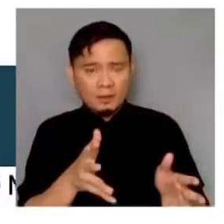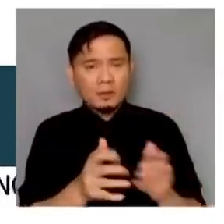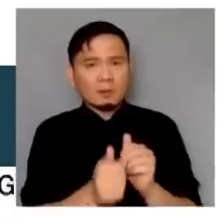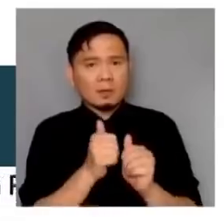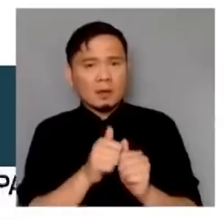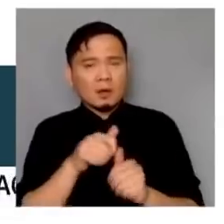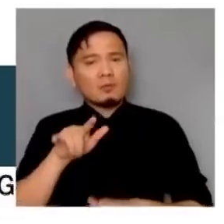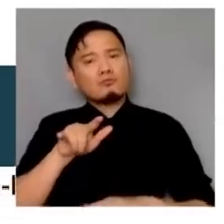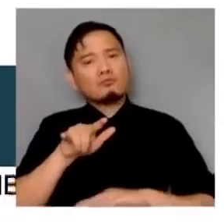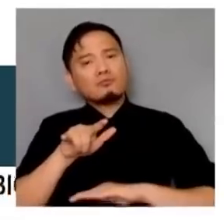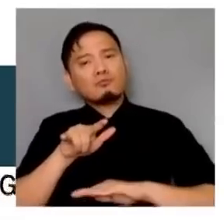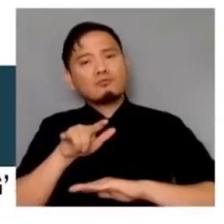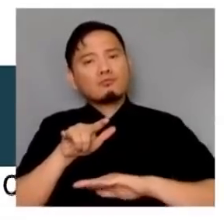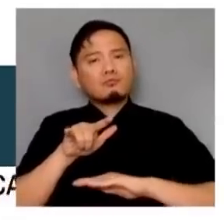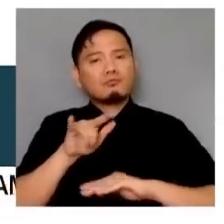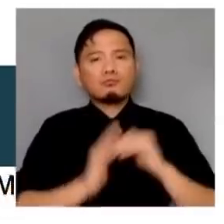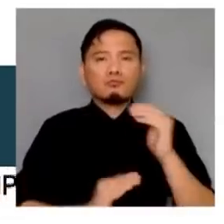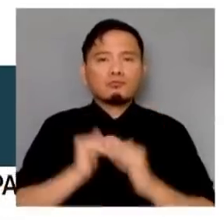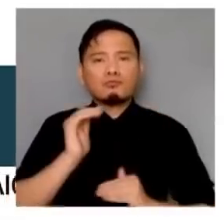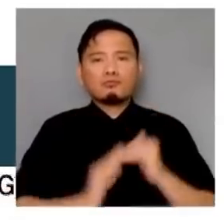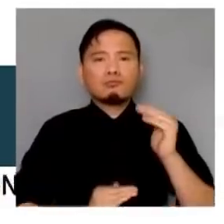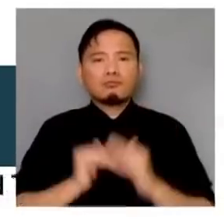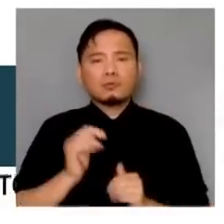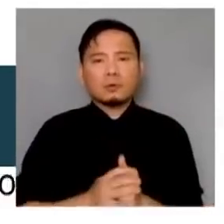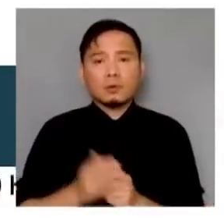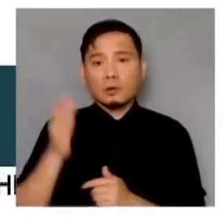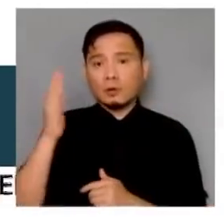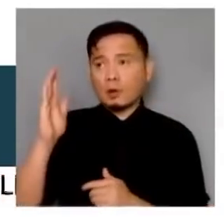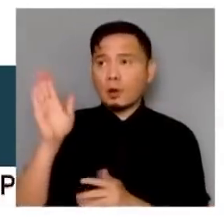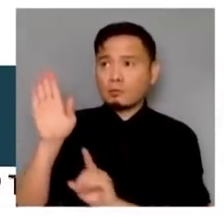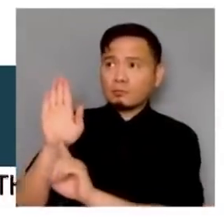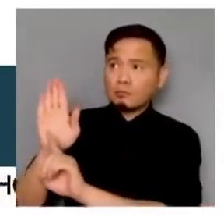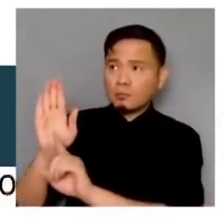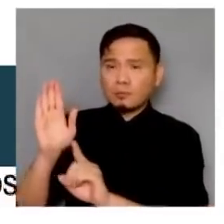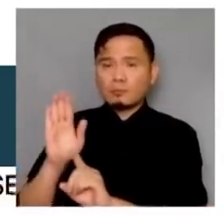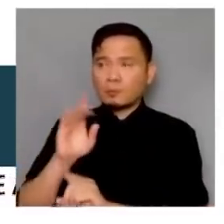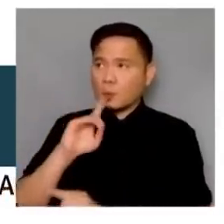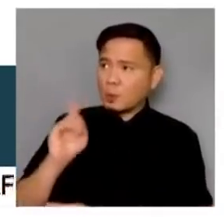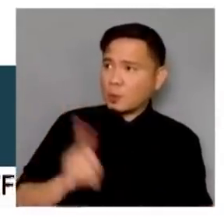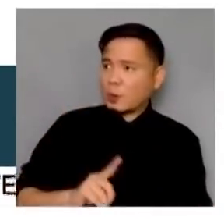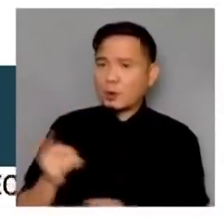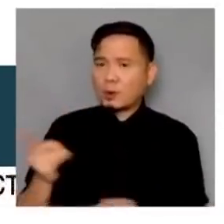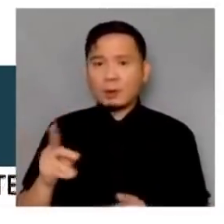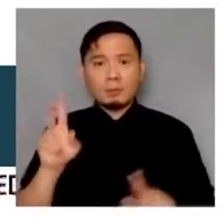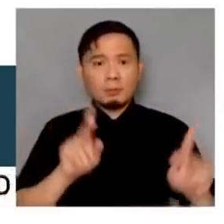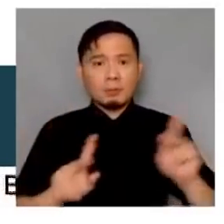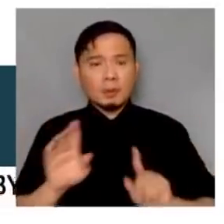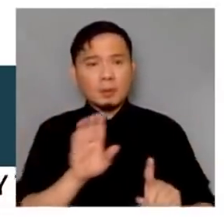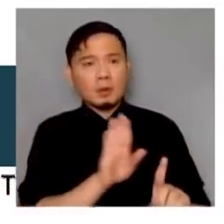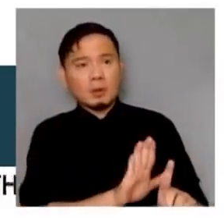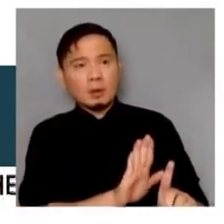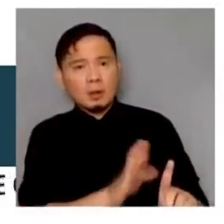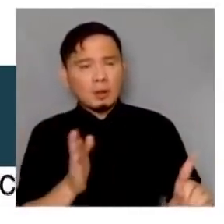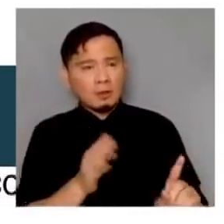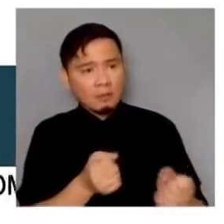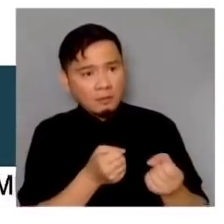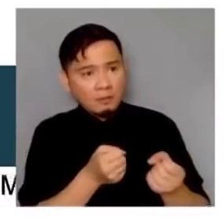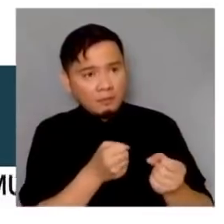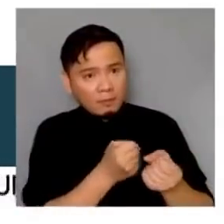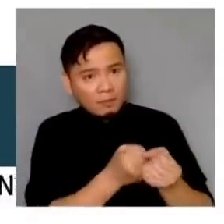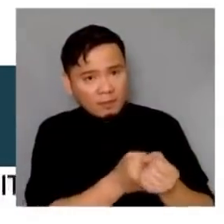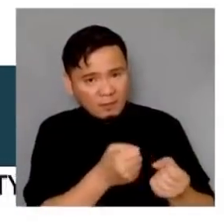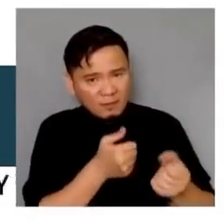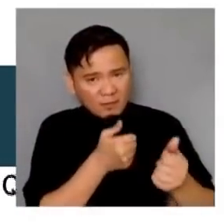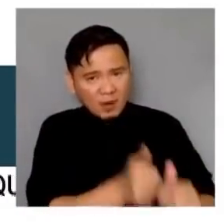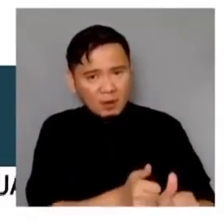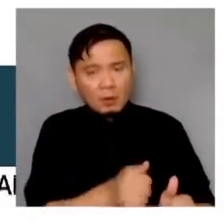And God willing, with God's help and the people's help, that peak moment